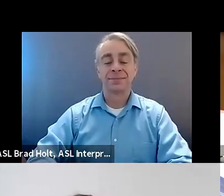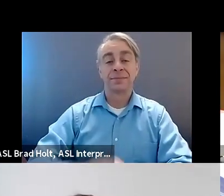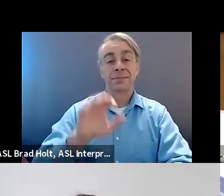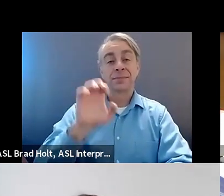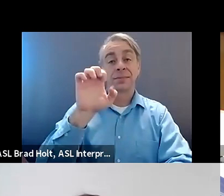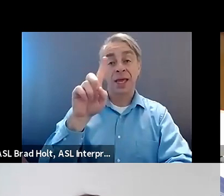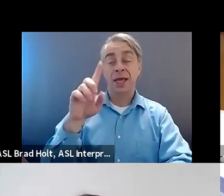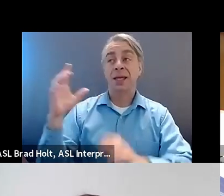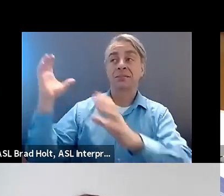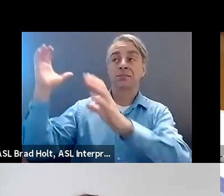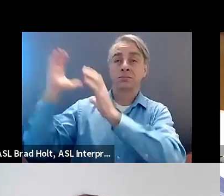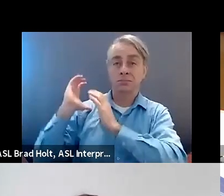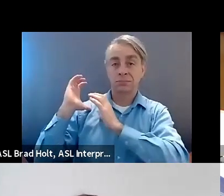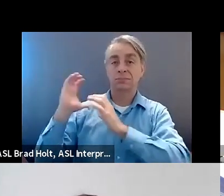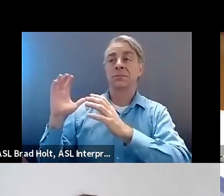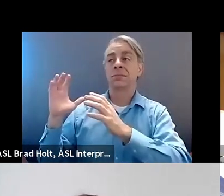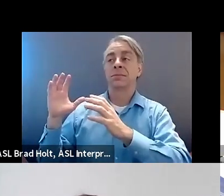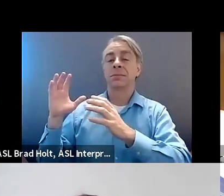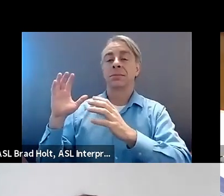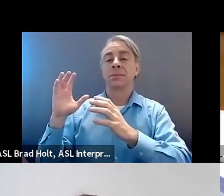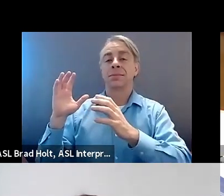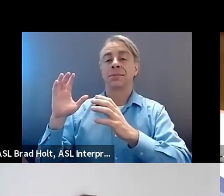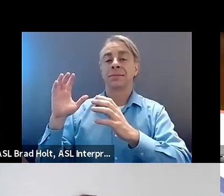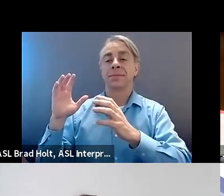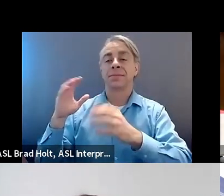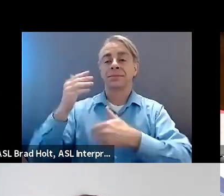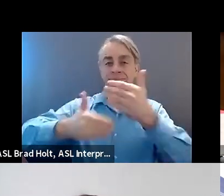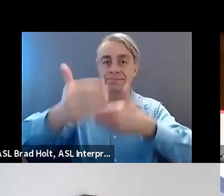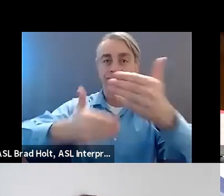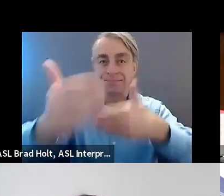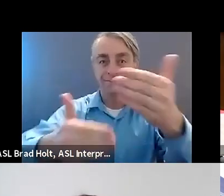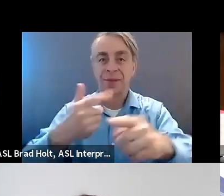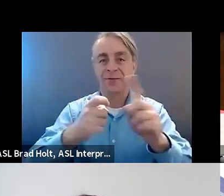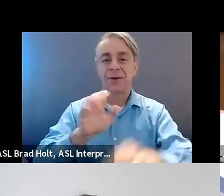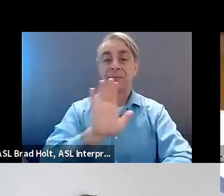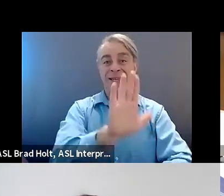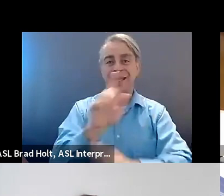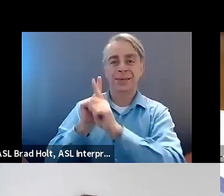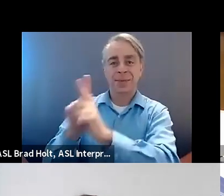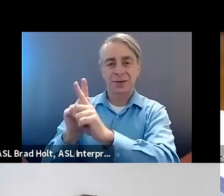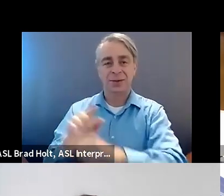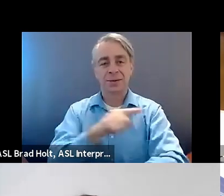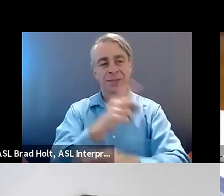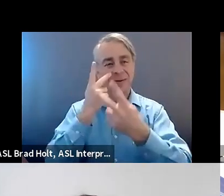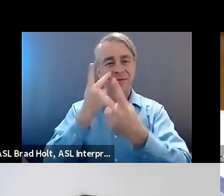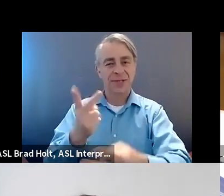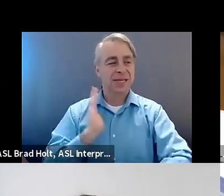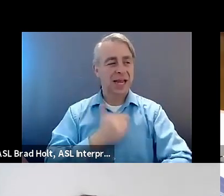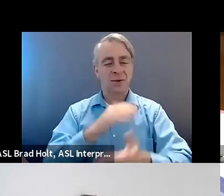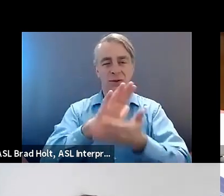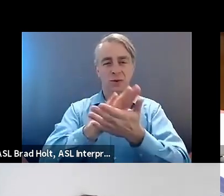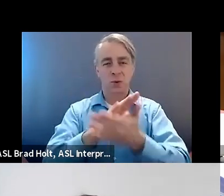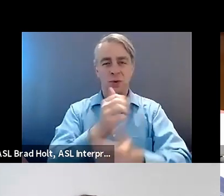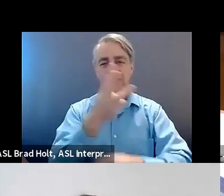him. When he visited our school in Chicago, he and his wife, Susan, some years ago, he was standing